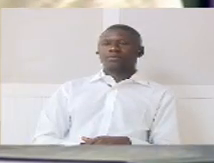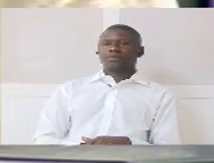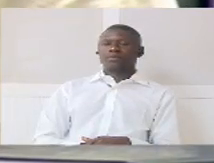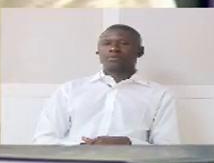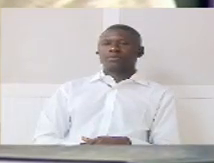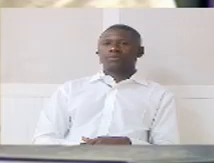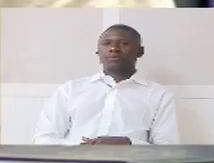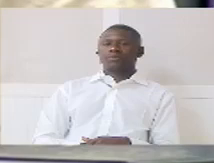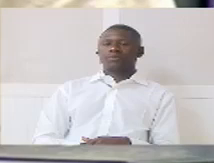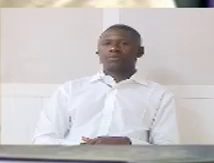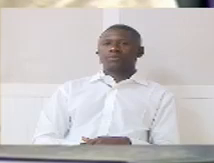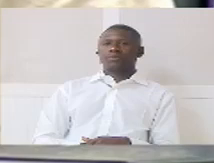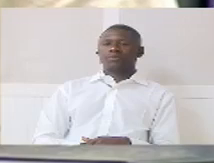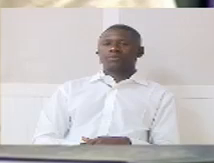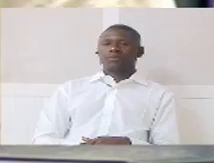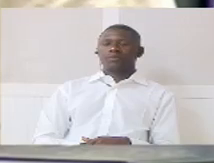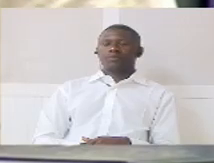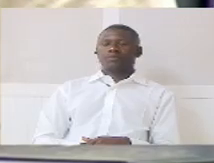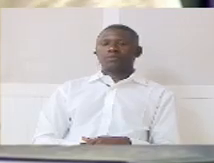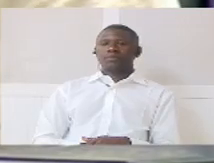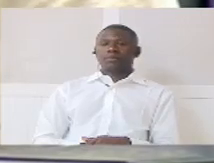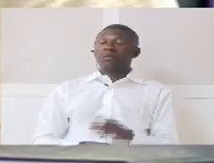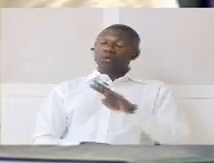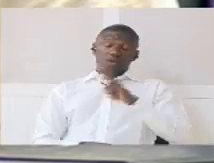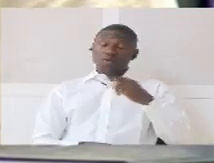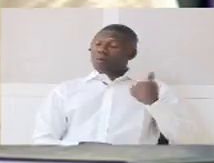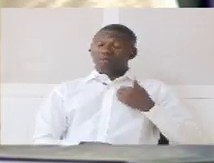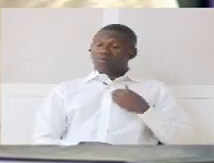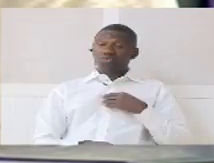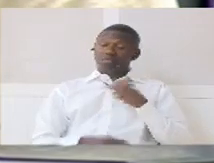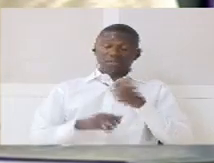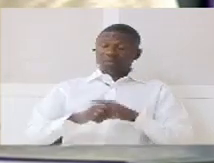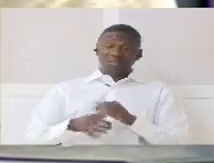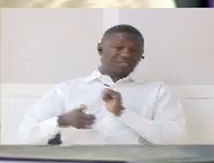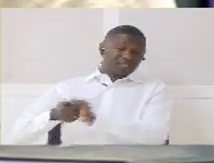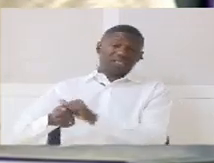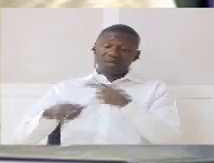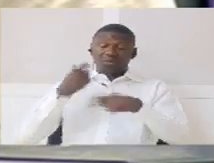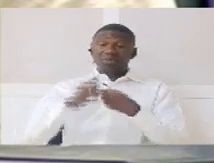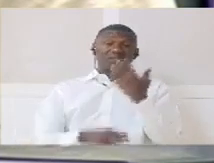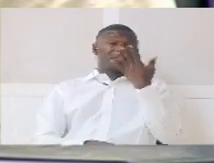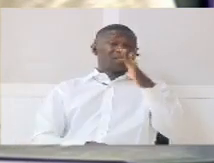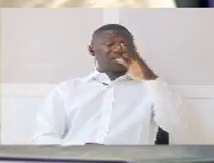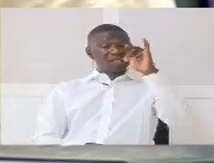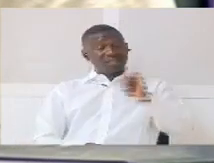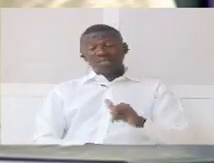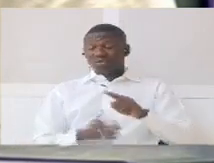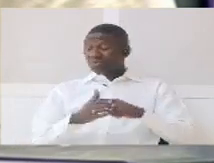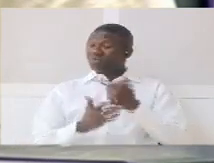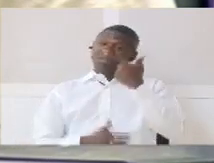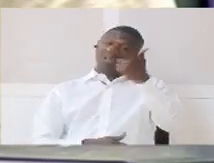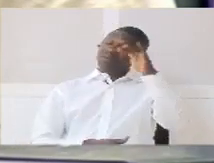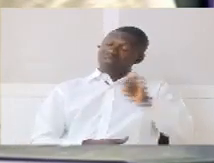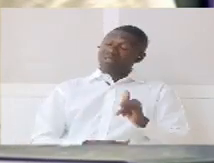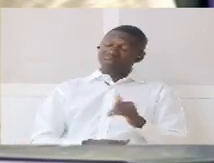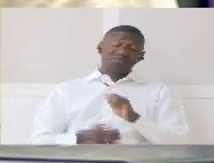7 years. Remind because people are in so Gambia collector ojelas in any part of the world. It's only in the Gambia that you find this kind of